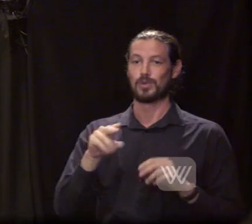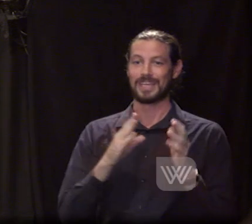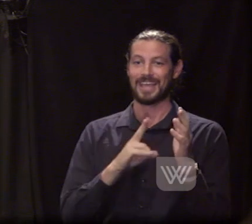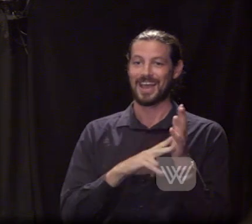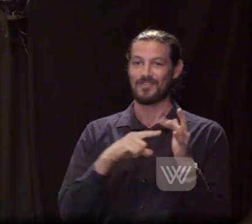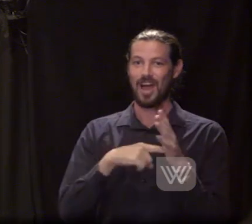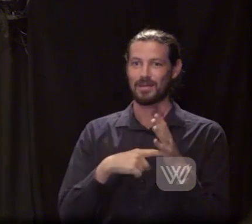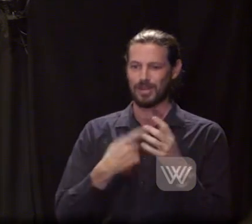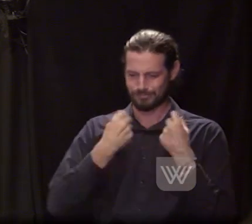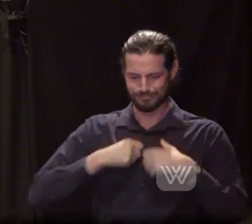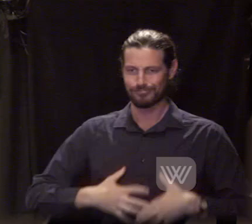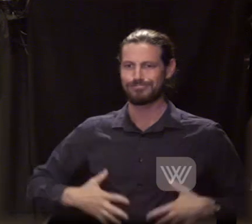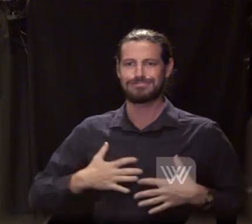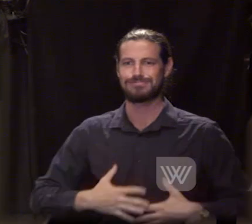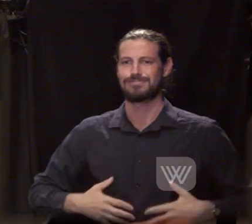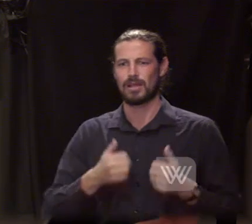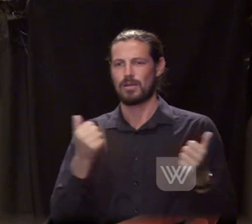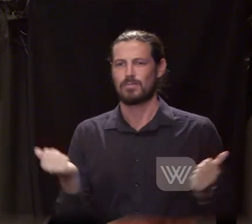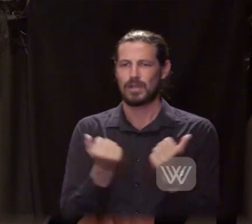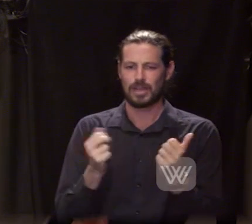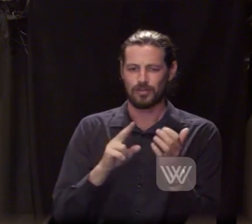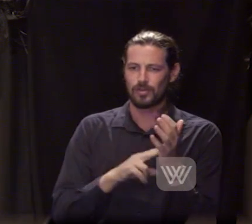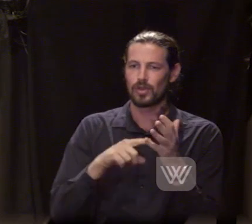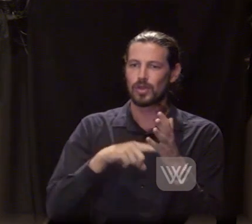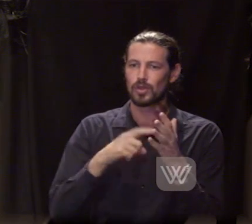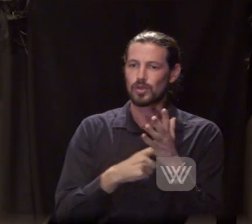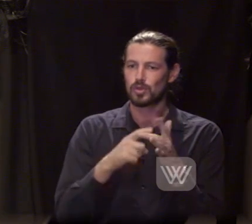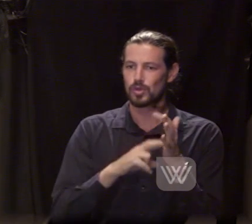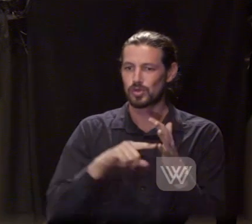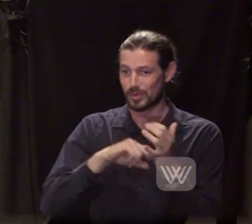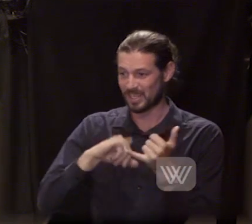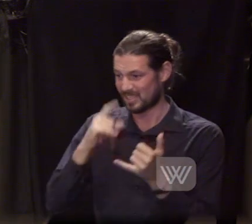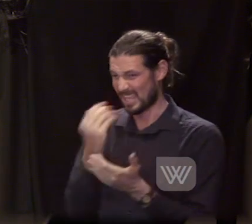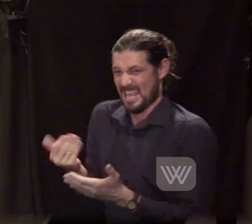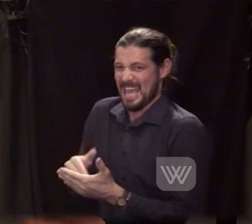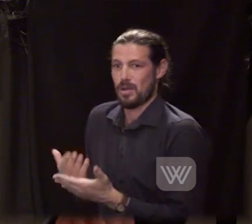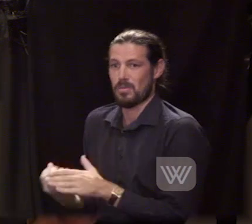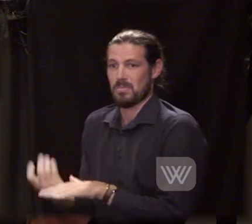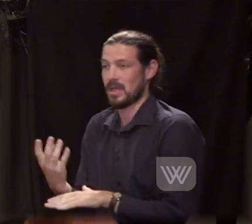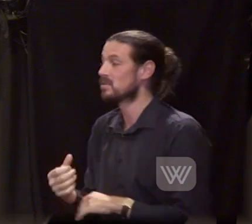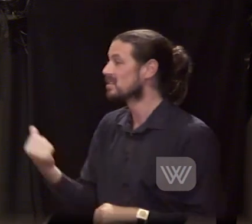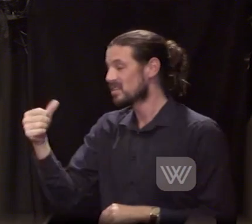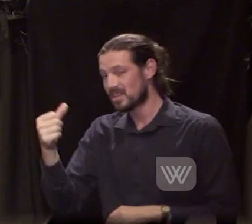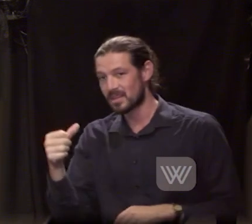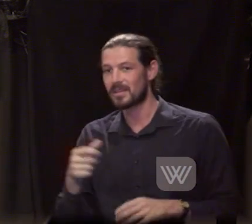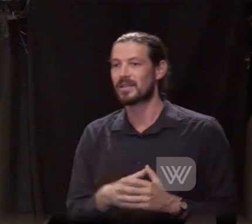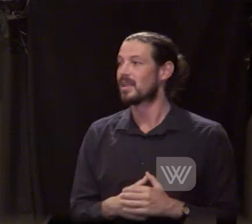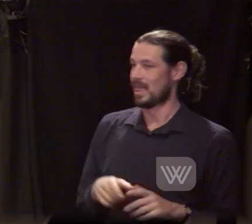you're peeing out all these nutrients every single day that the plants want as well. And so plants need potassium. It's literally liquid